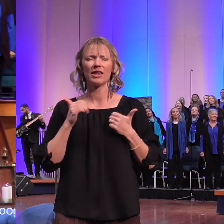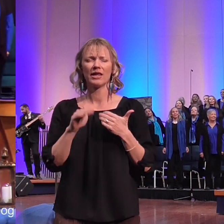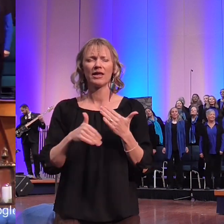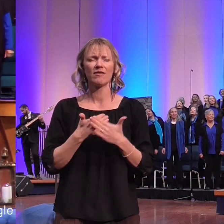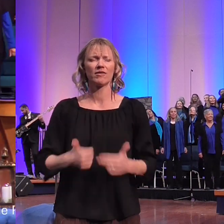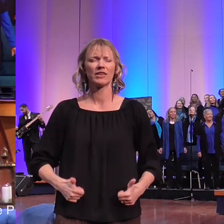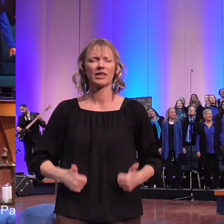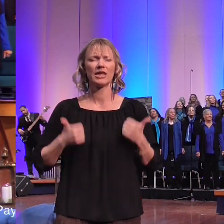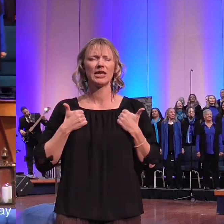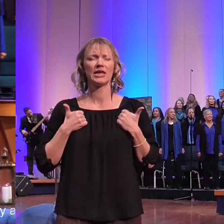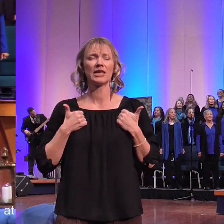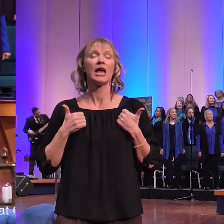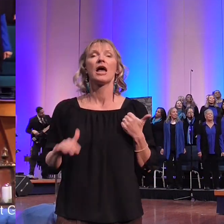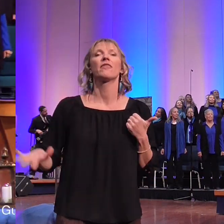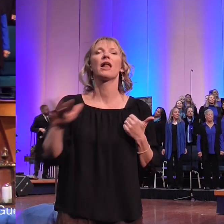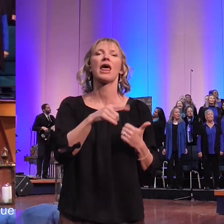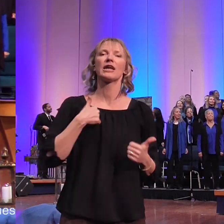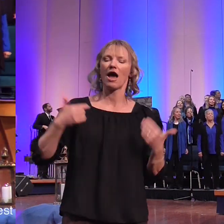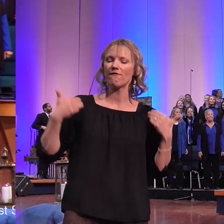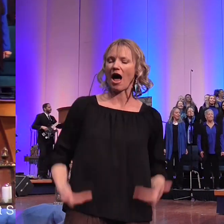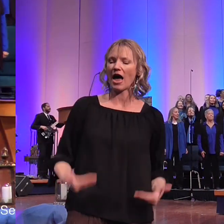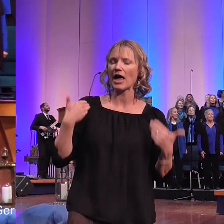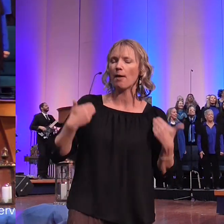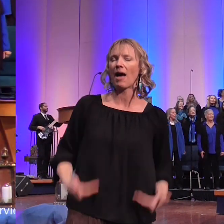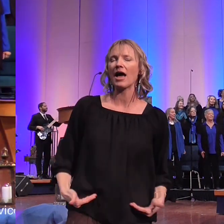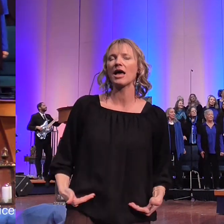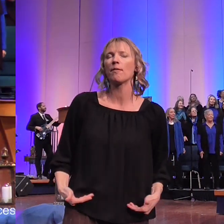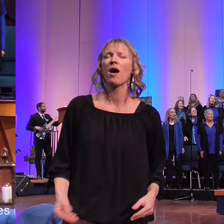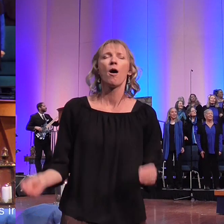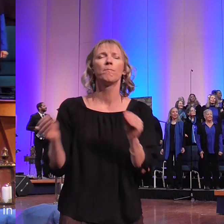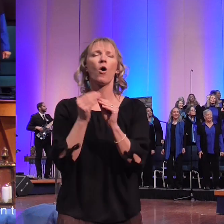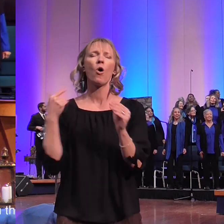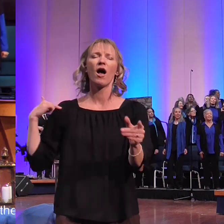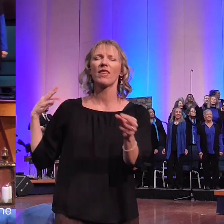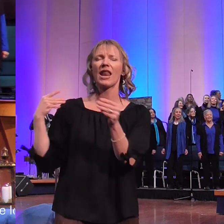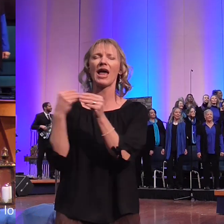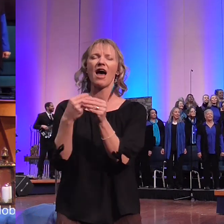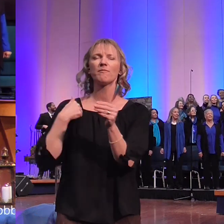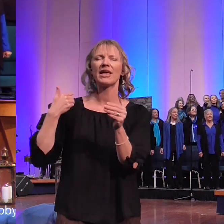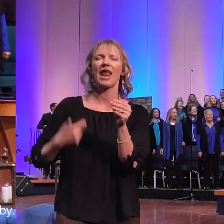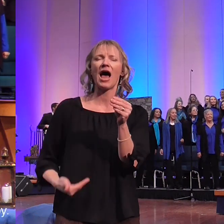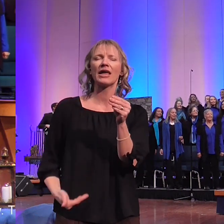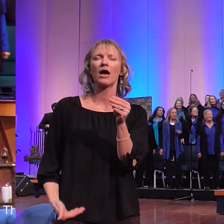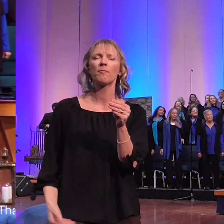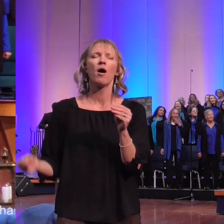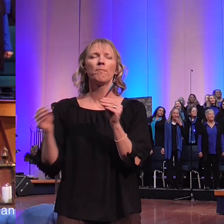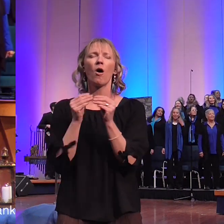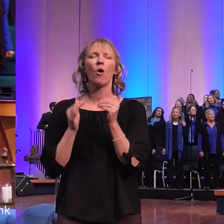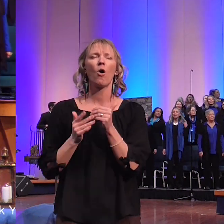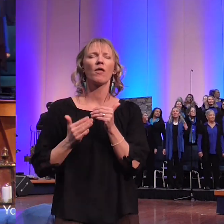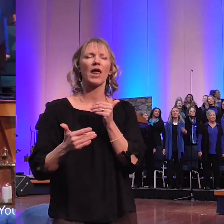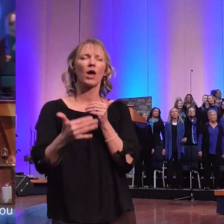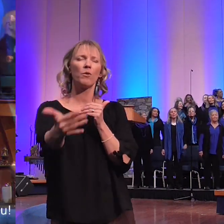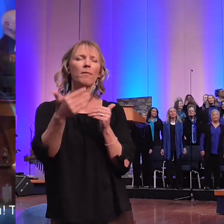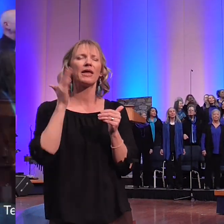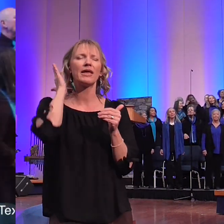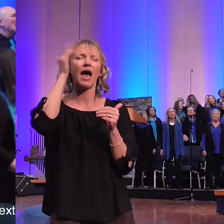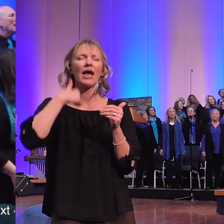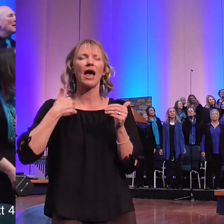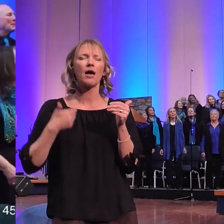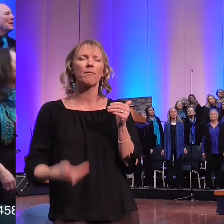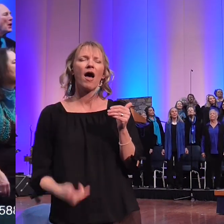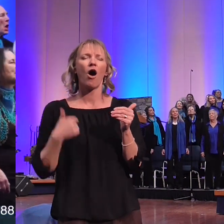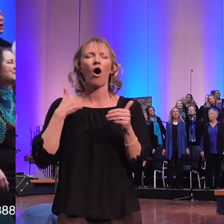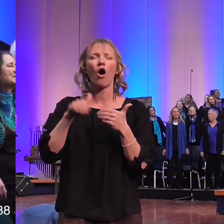oh, live in thee. In the land of I am, more than I have been, I am, more than I will be,